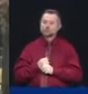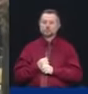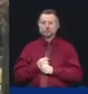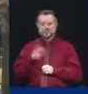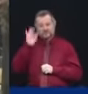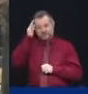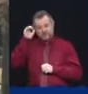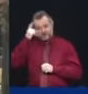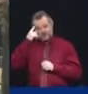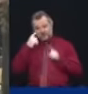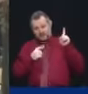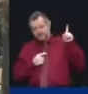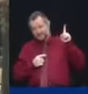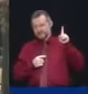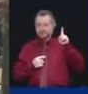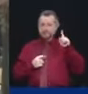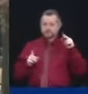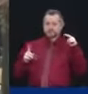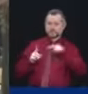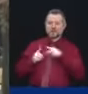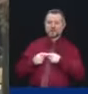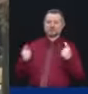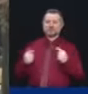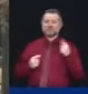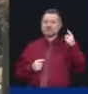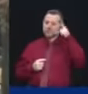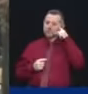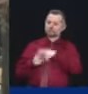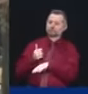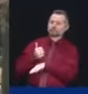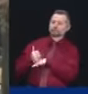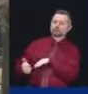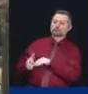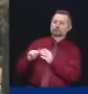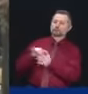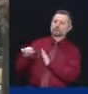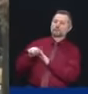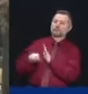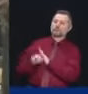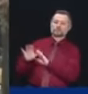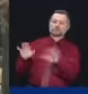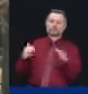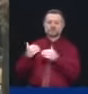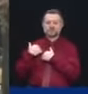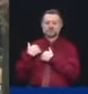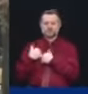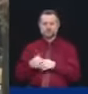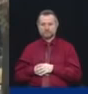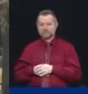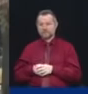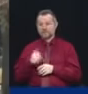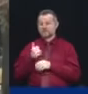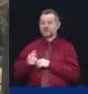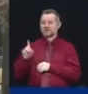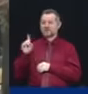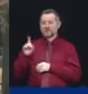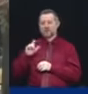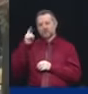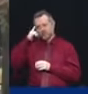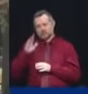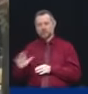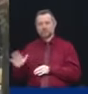government argued the opposite. They said it was the states who were at fault, said the Democratic governors were at